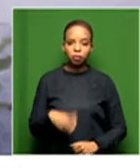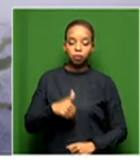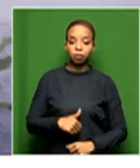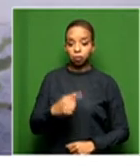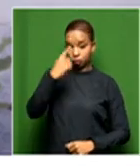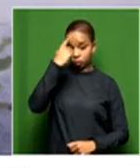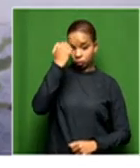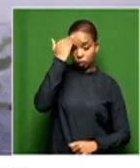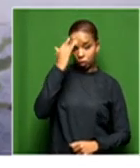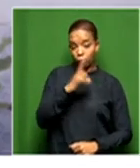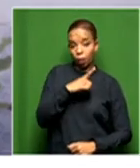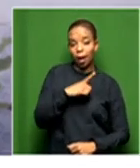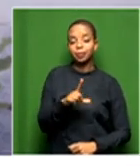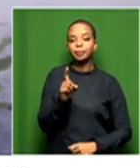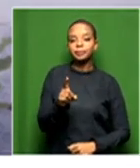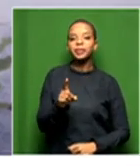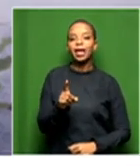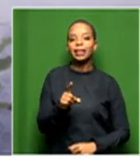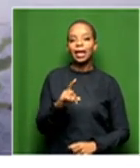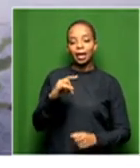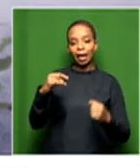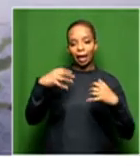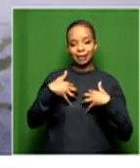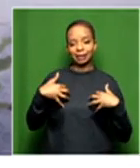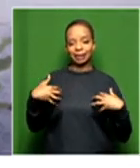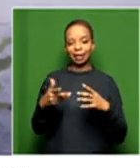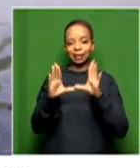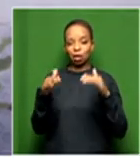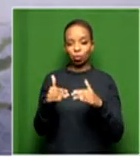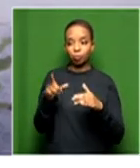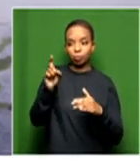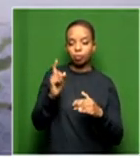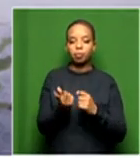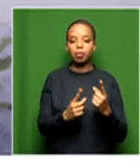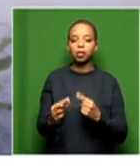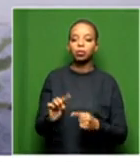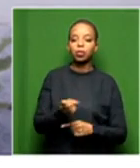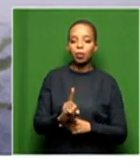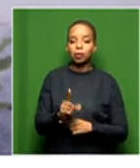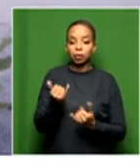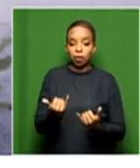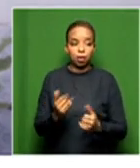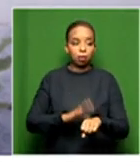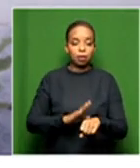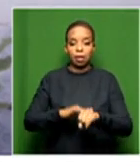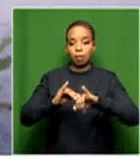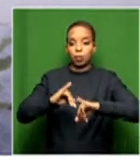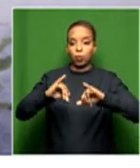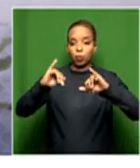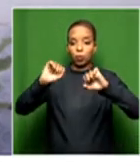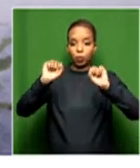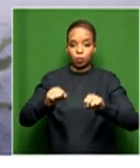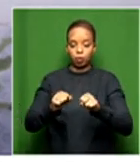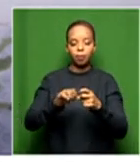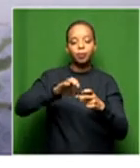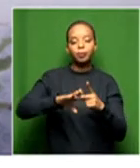SADAG, the South African Depression and Anxiety Group, has done quite a bit of research or surveying through this pandemic, as well as the University